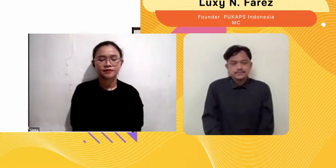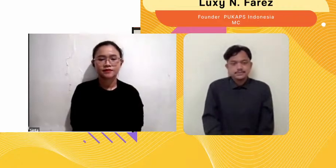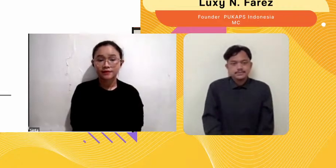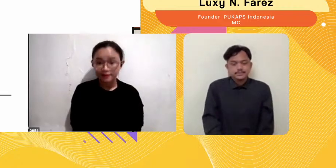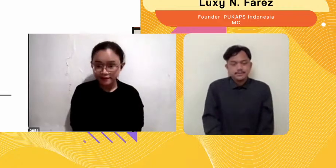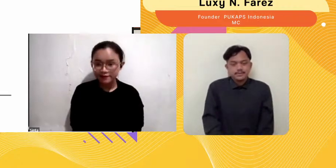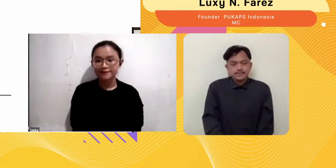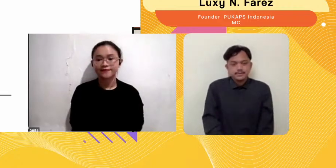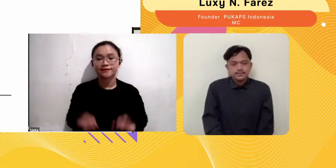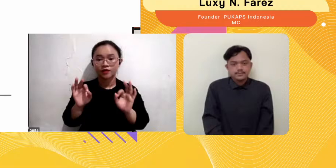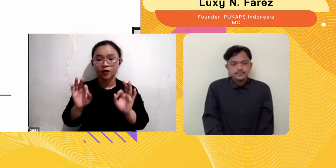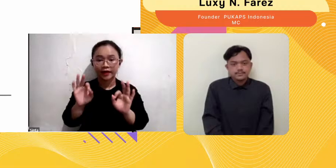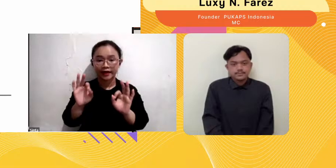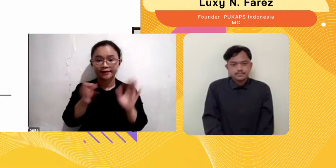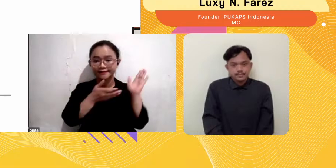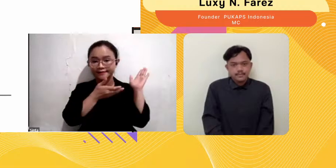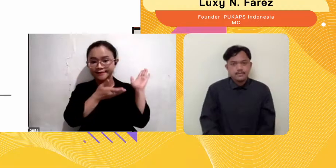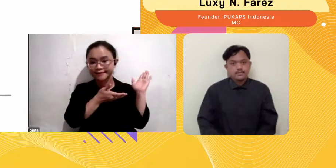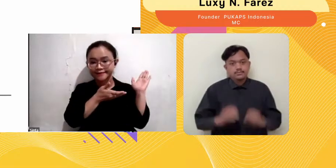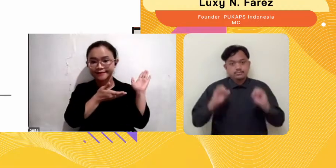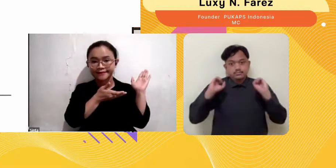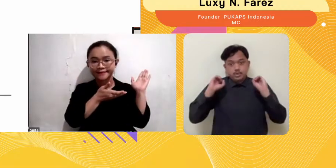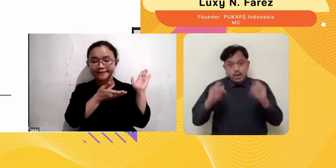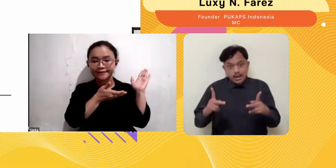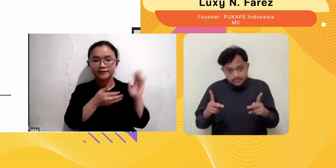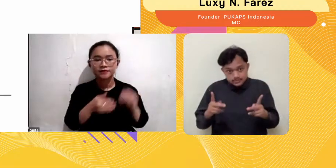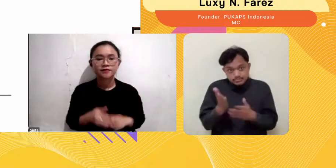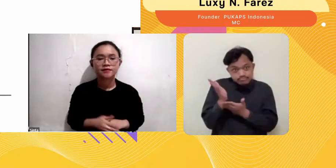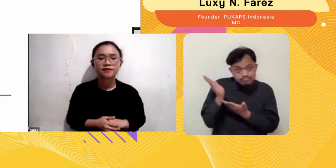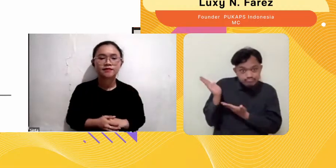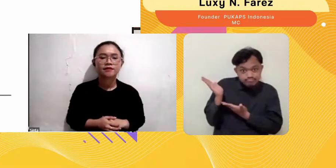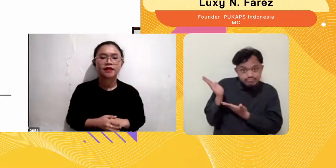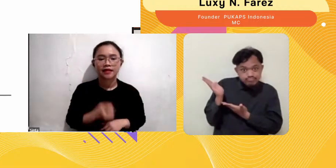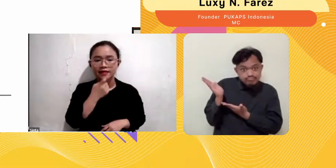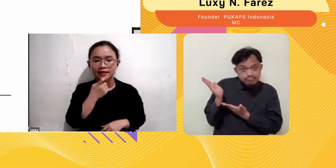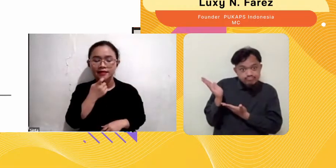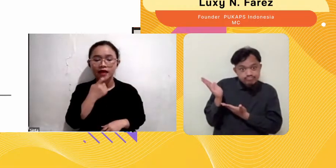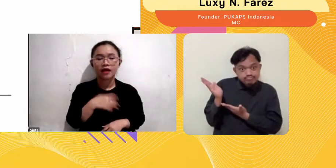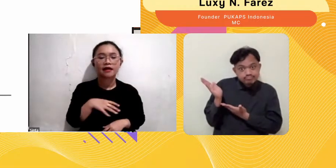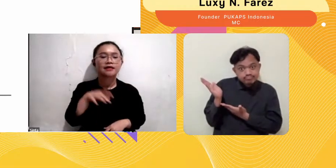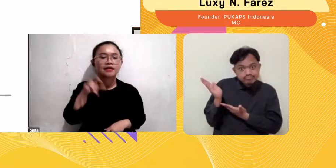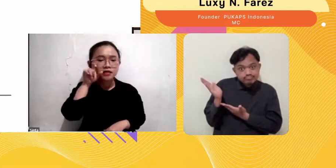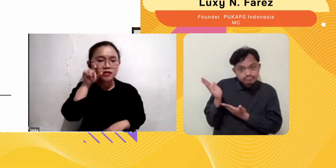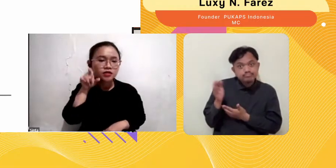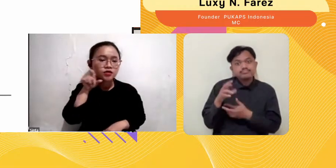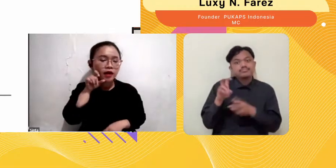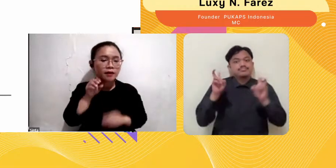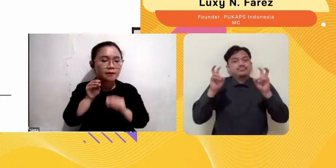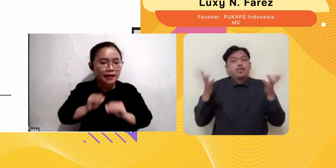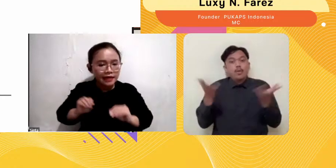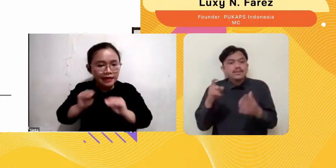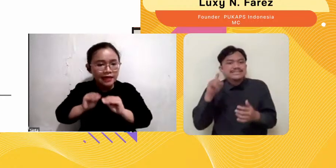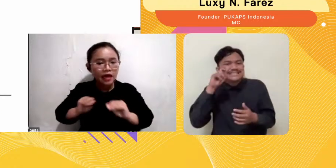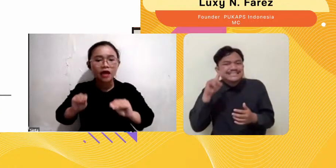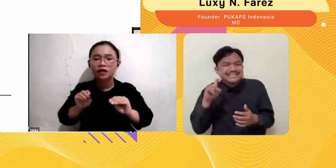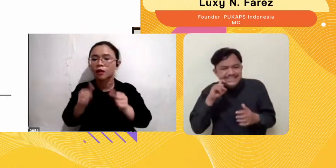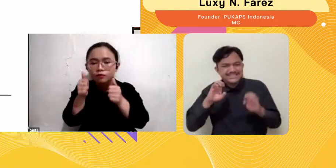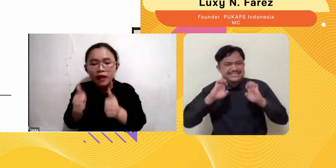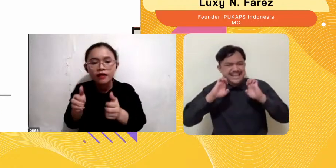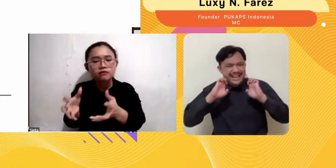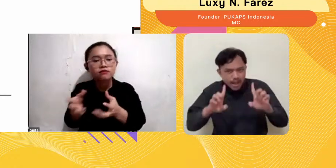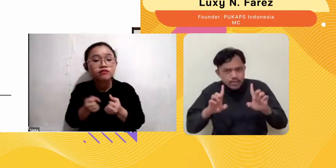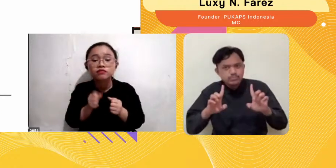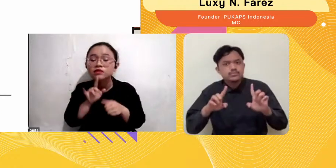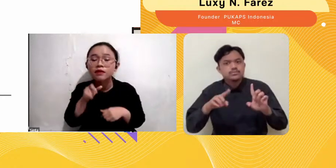Okay, here are the components of sexuality education except. So just please choose